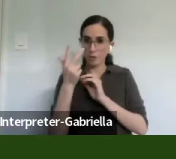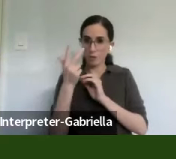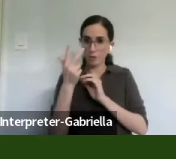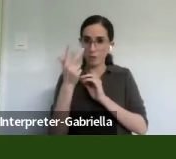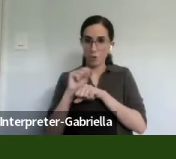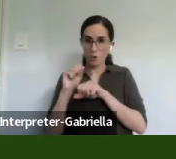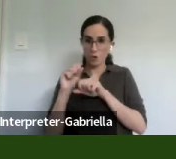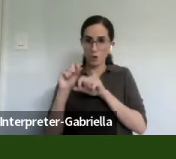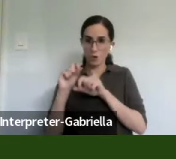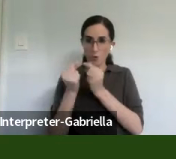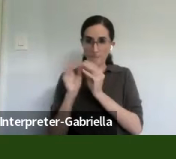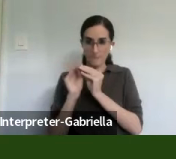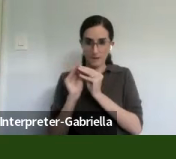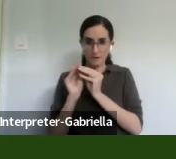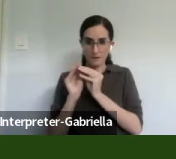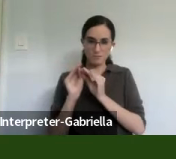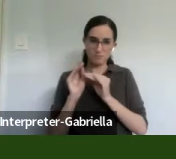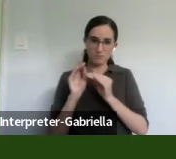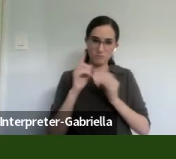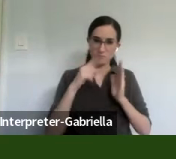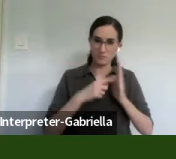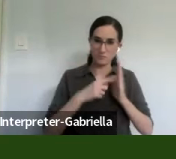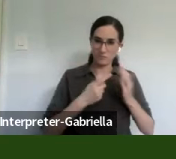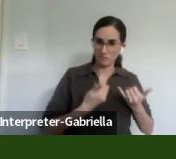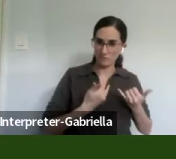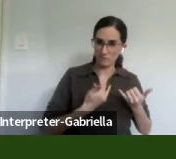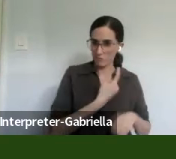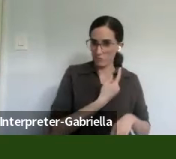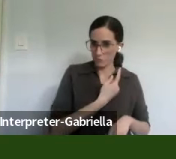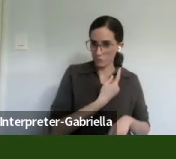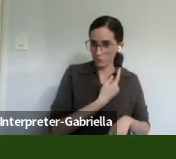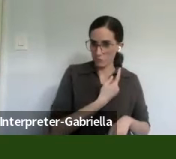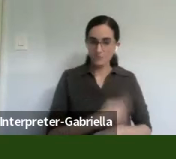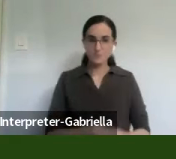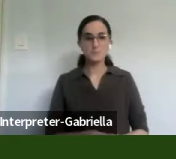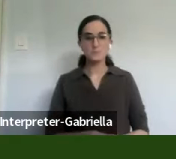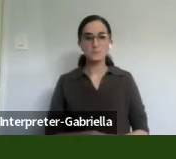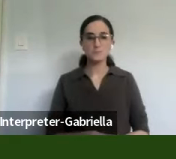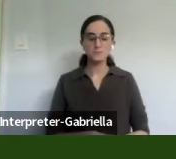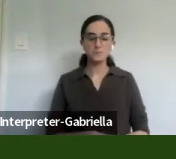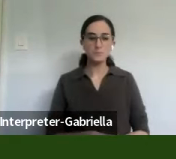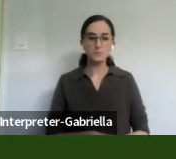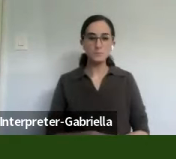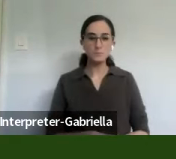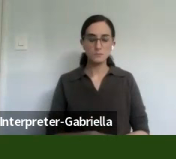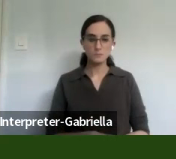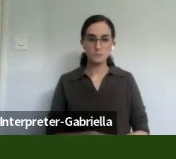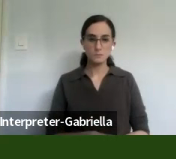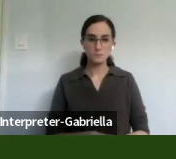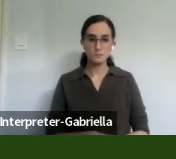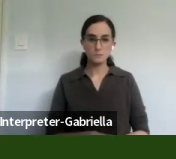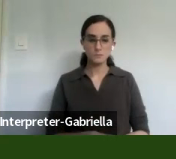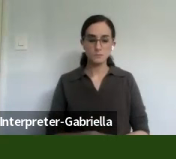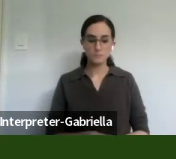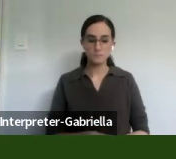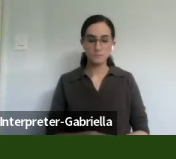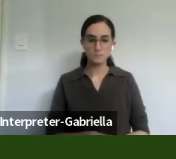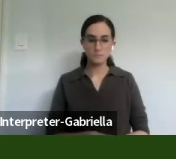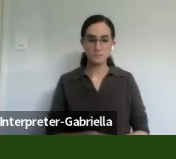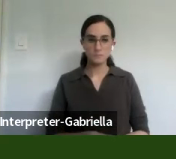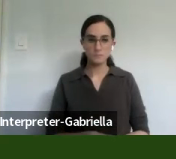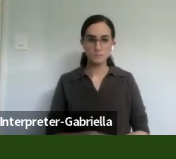que vayamos a estar todos presentes en las 3 juntas de trabajo, comenzando con la junta de hoy. There will be